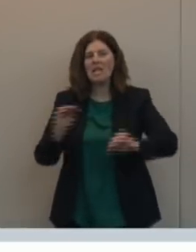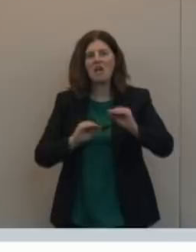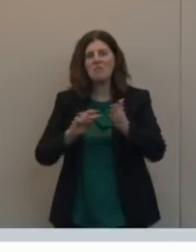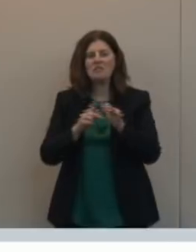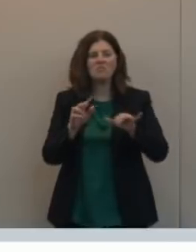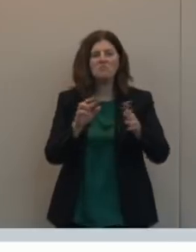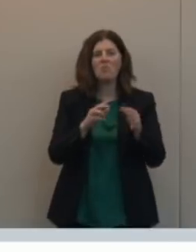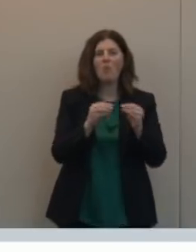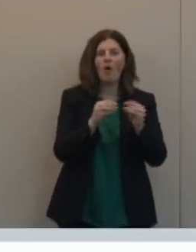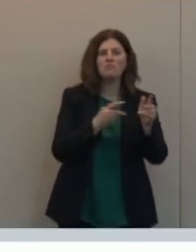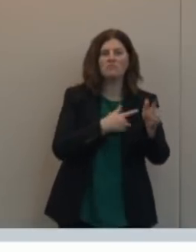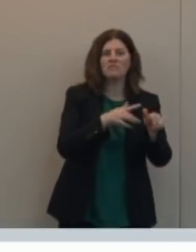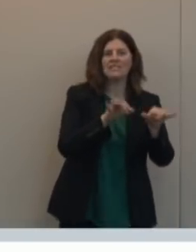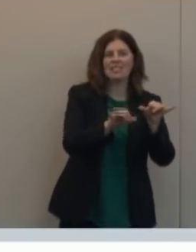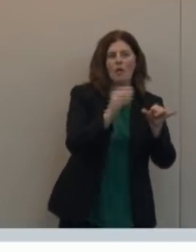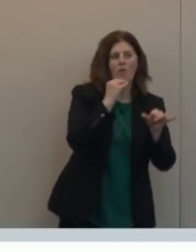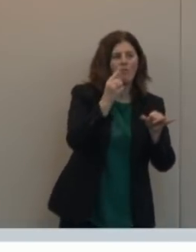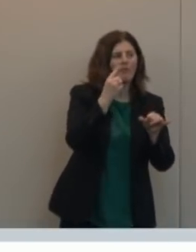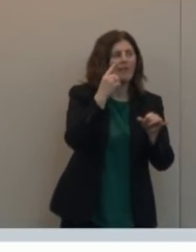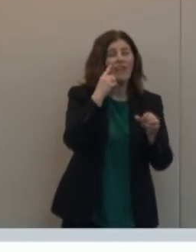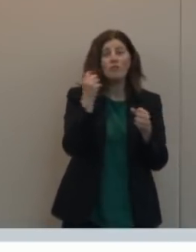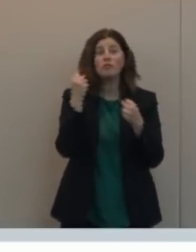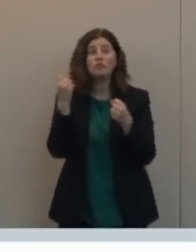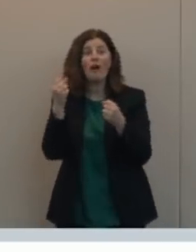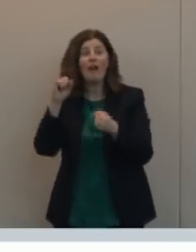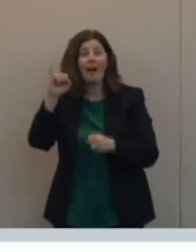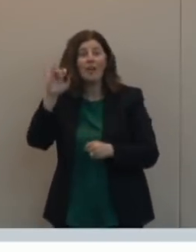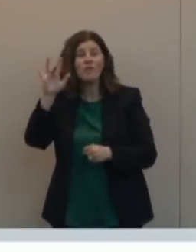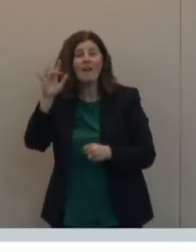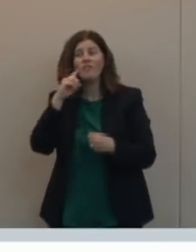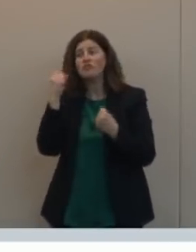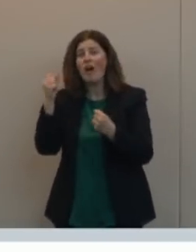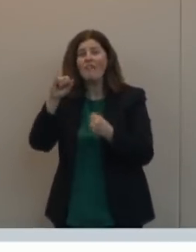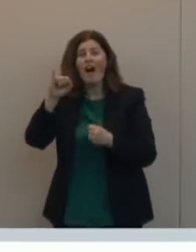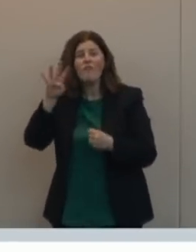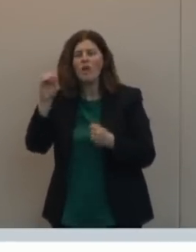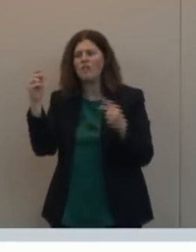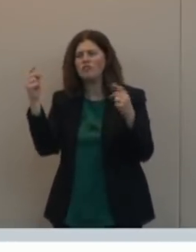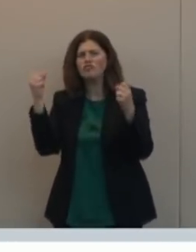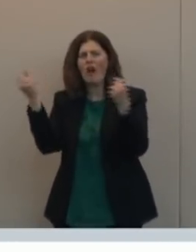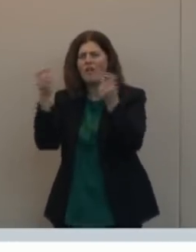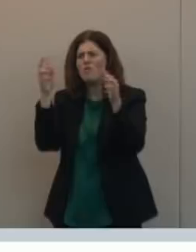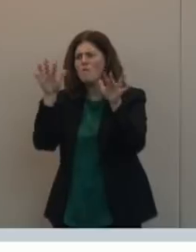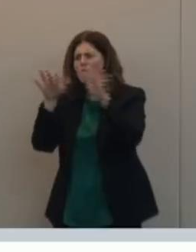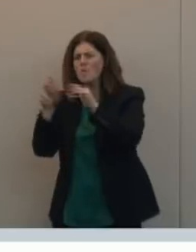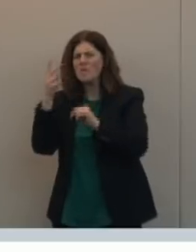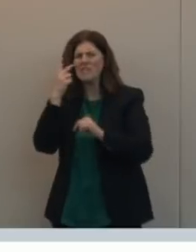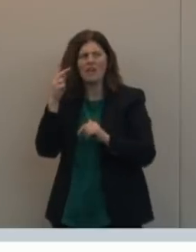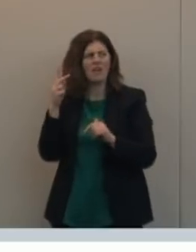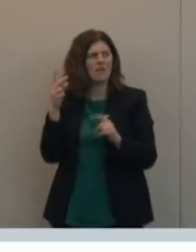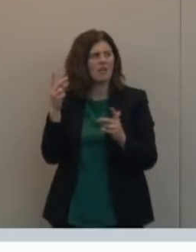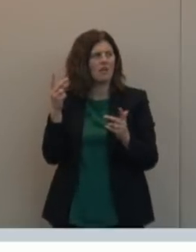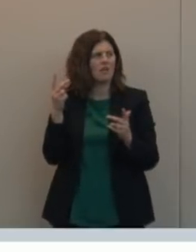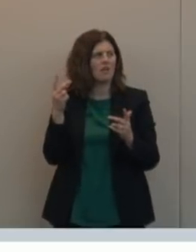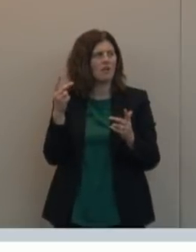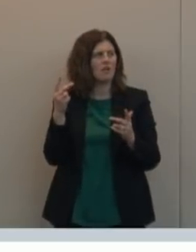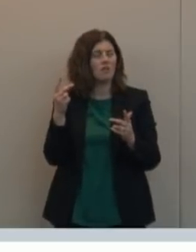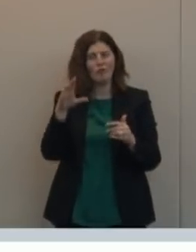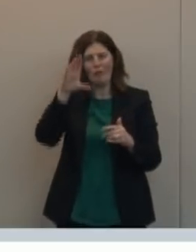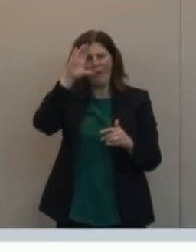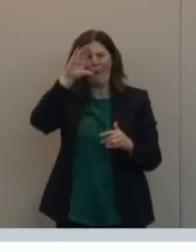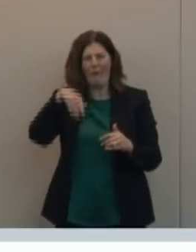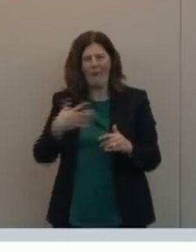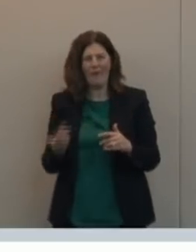if you go to Bernalillo County, if you drive on I-25, if you drive on I-40, if you go anywhere 10 miles from the Big I, you